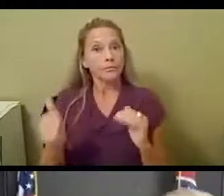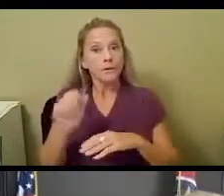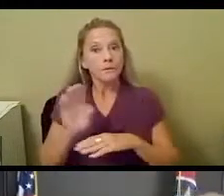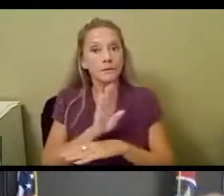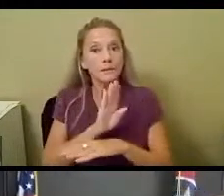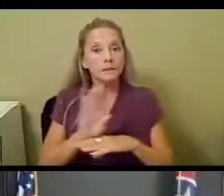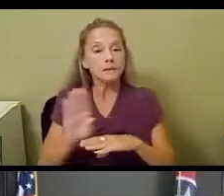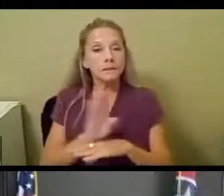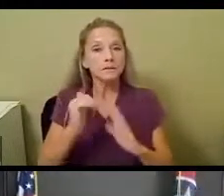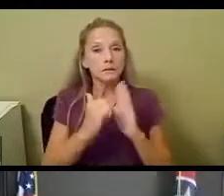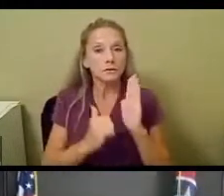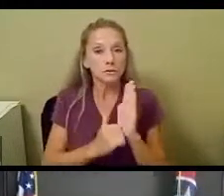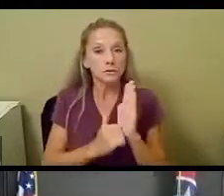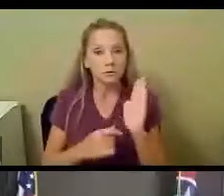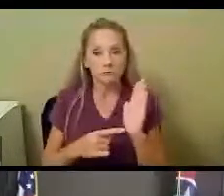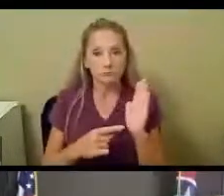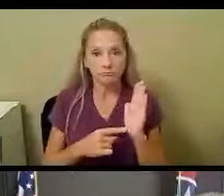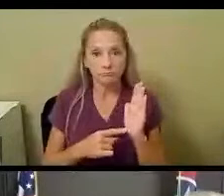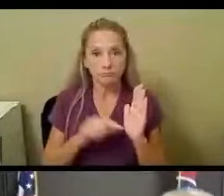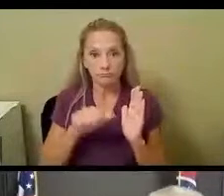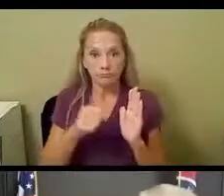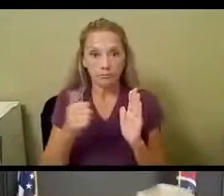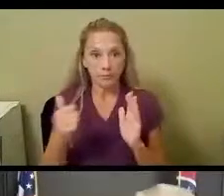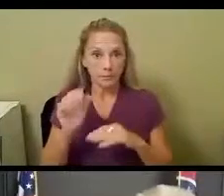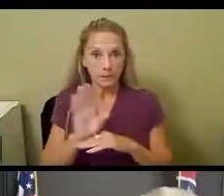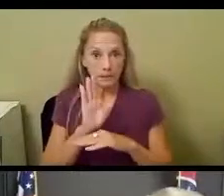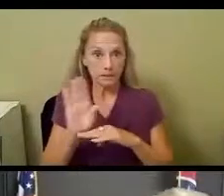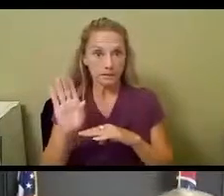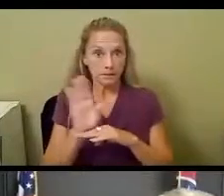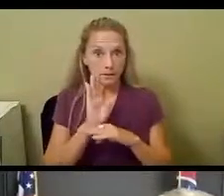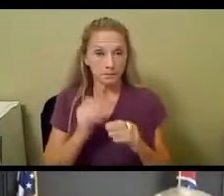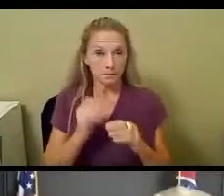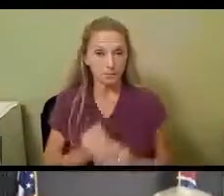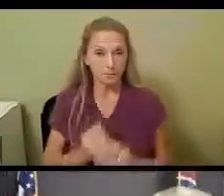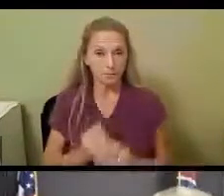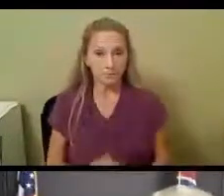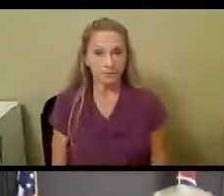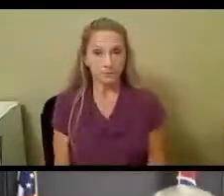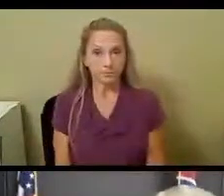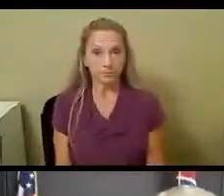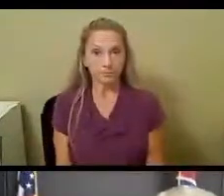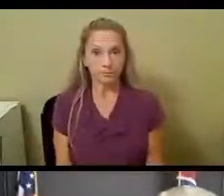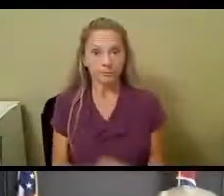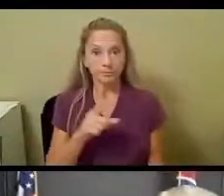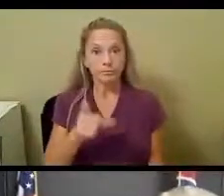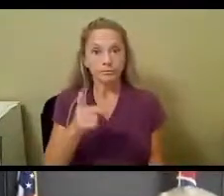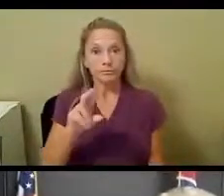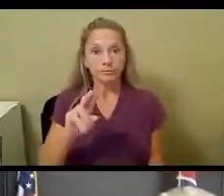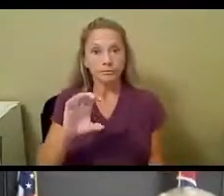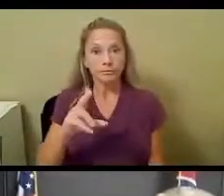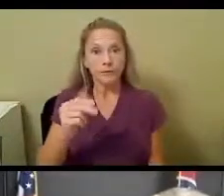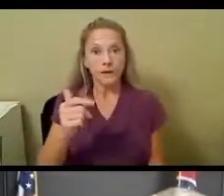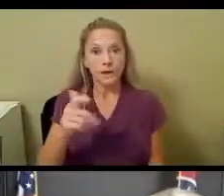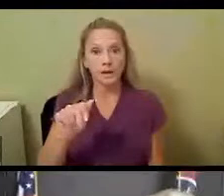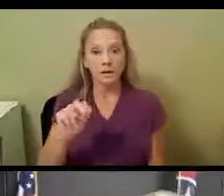come before the board this evening. Dr. Buchanan. Just a quick question.